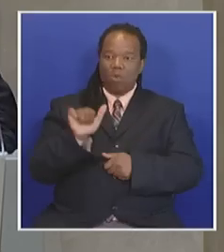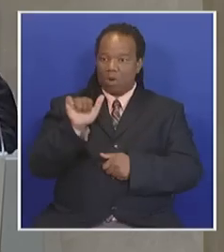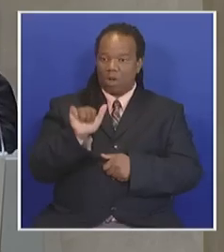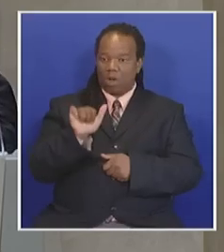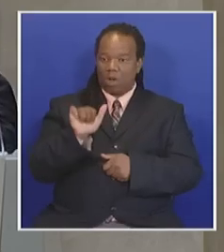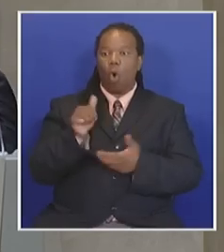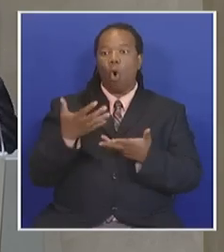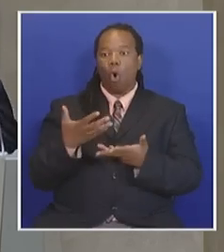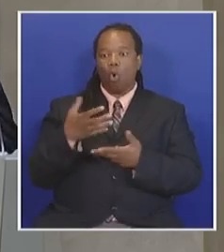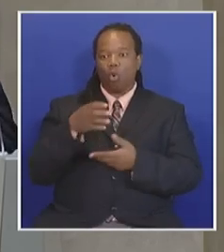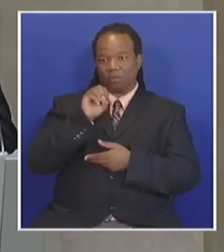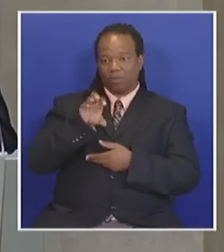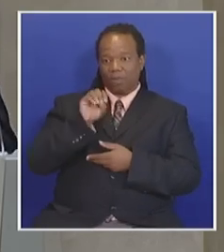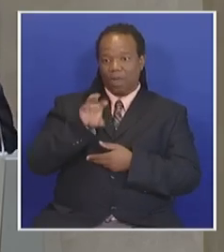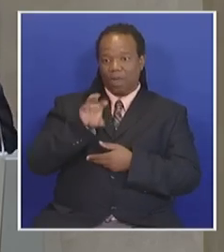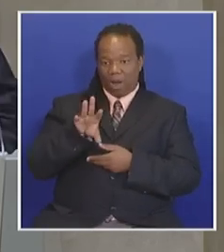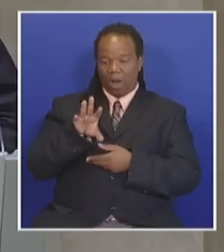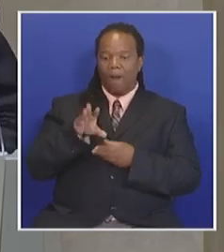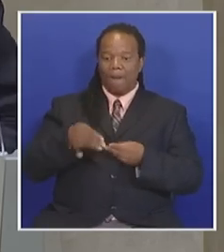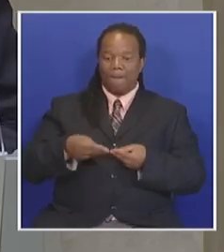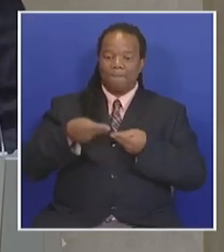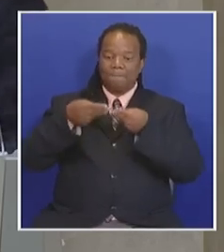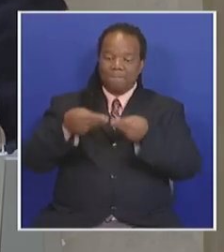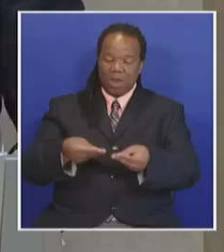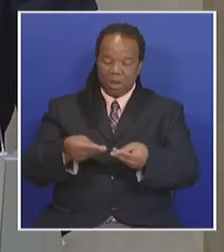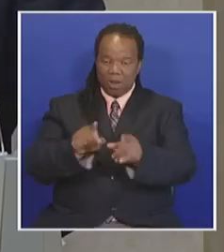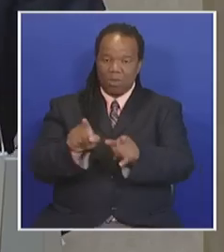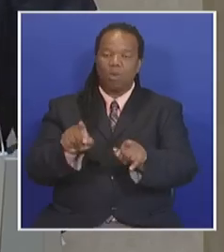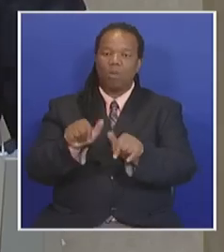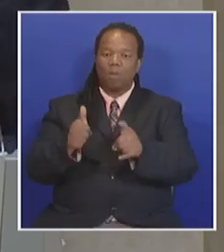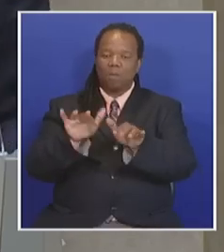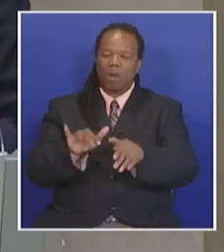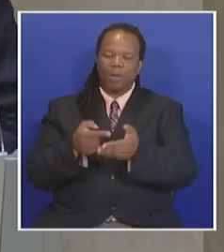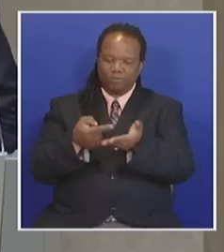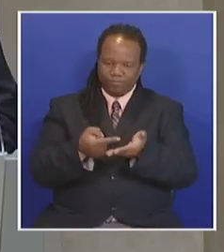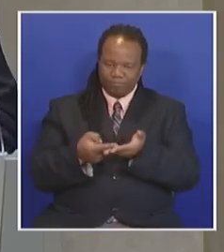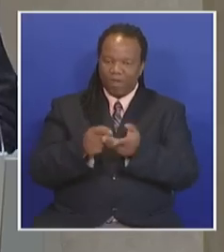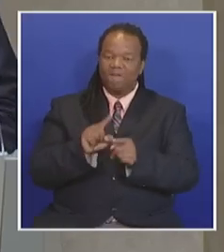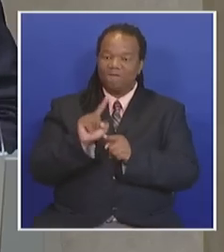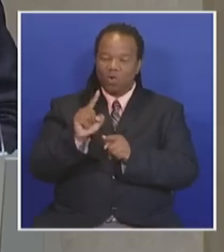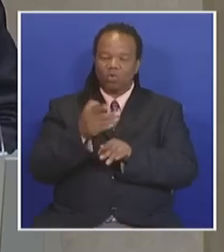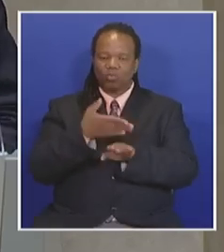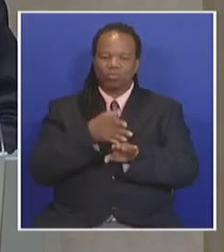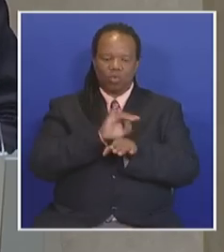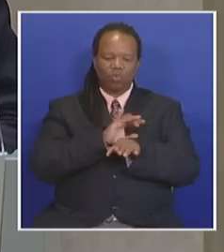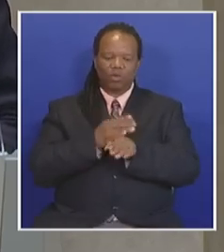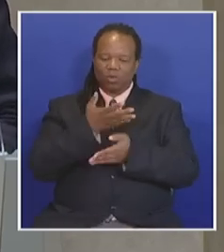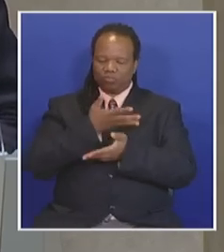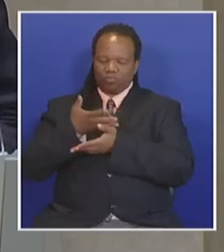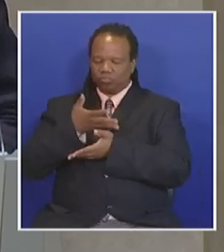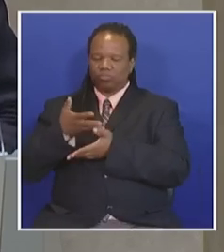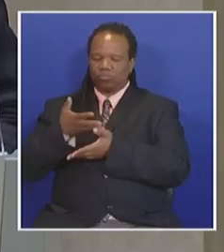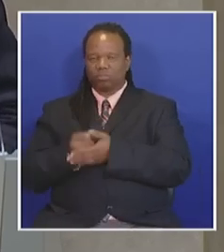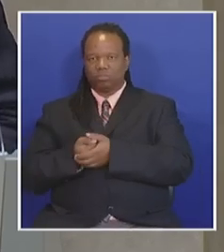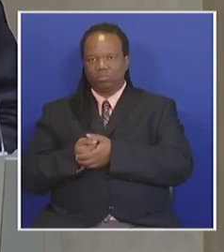to the outcome of that consultative process. Some of the urgent measures we must look